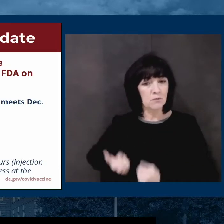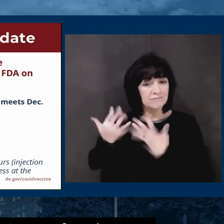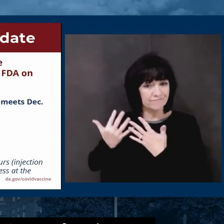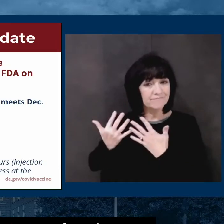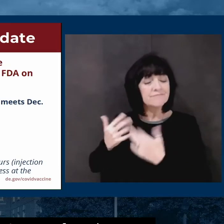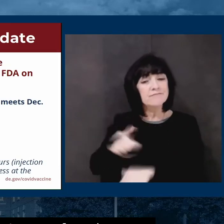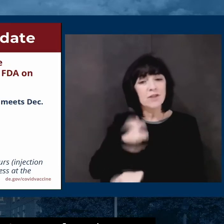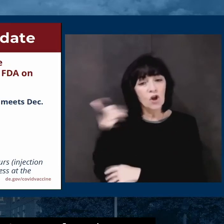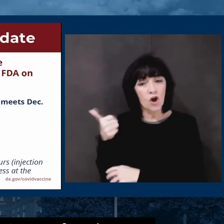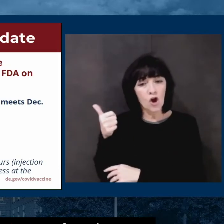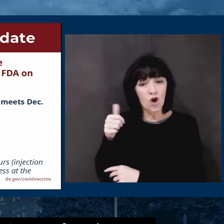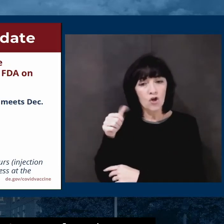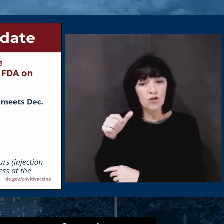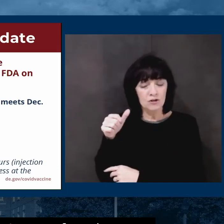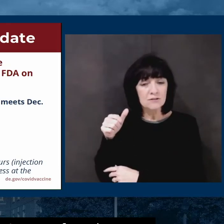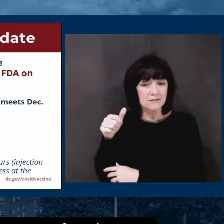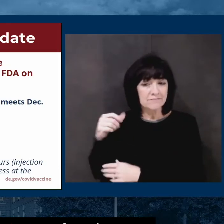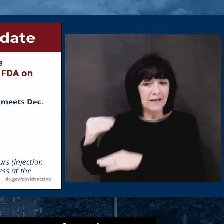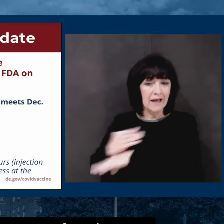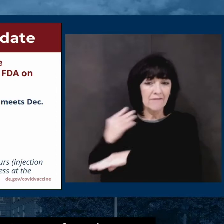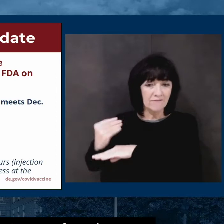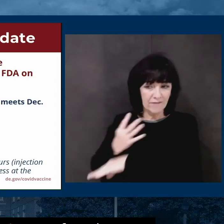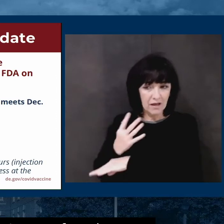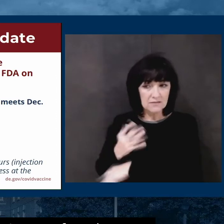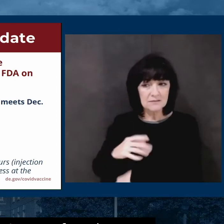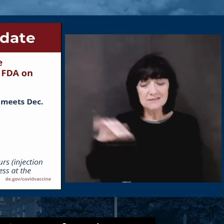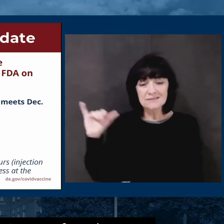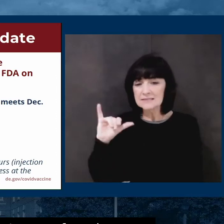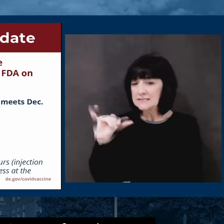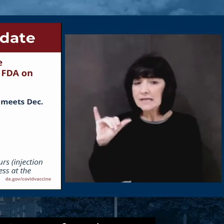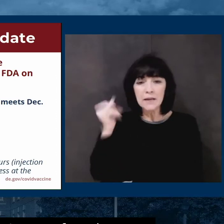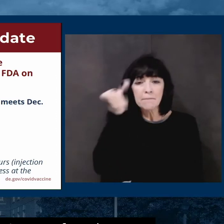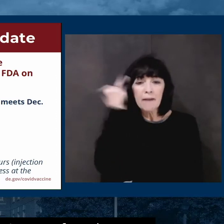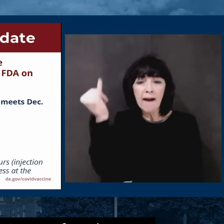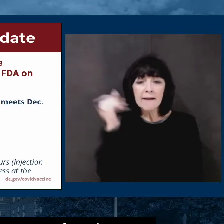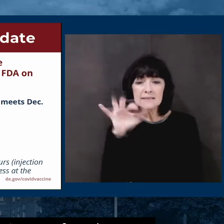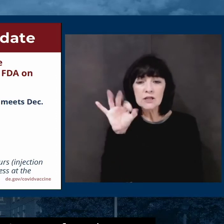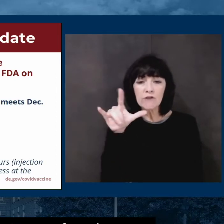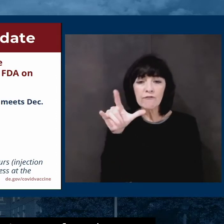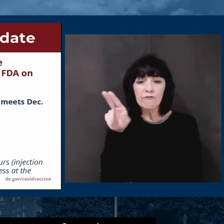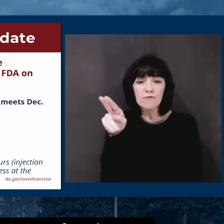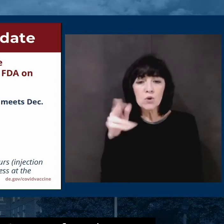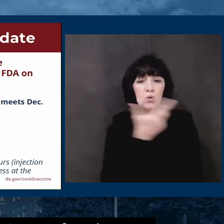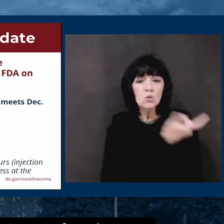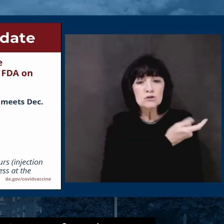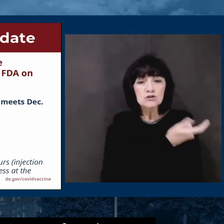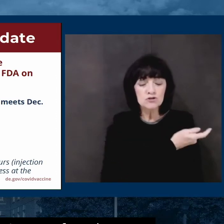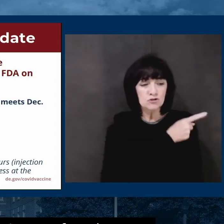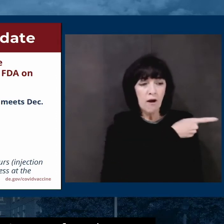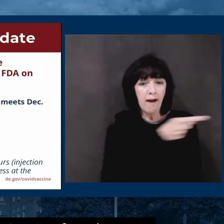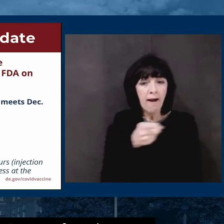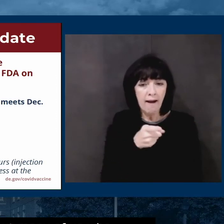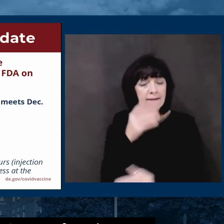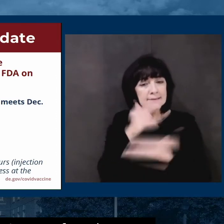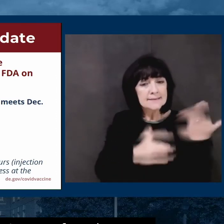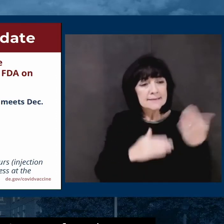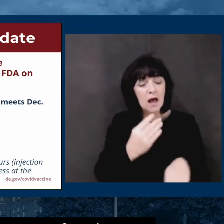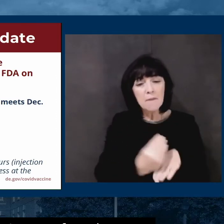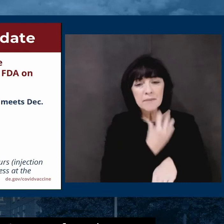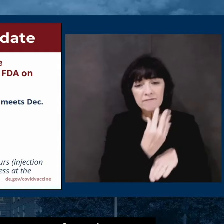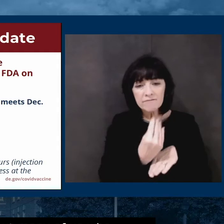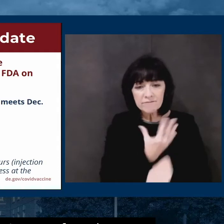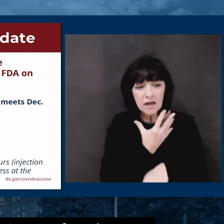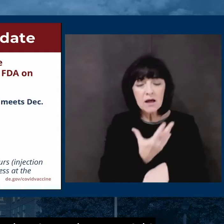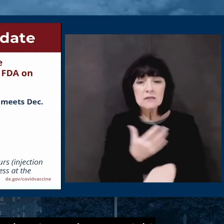a good example would be influenza vaccine injection, where you might have some mild side effects. Usually these side effects should last for about